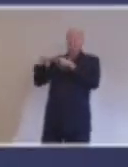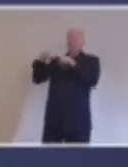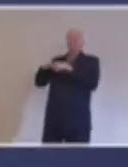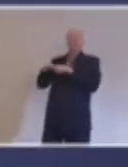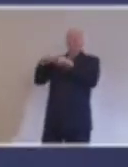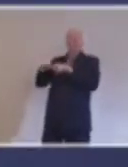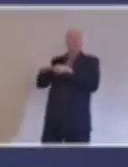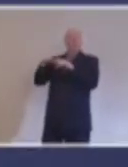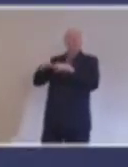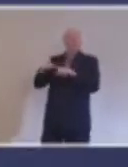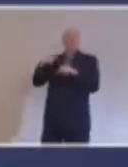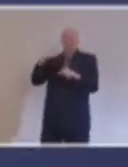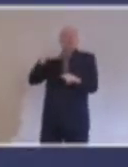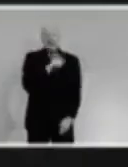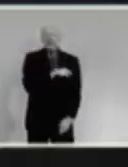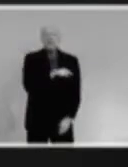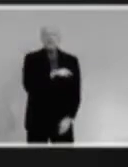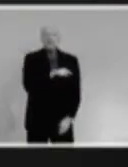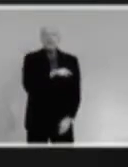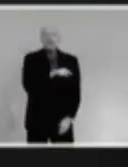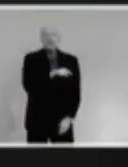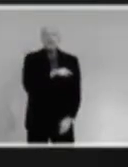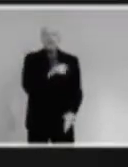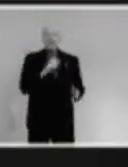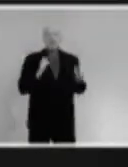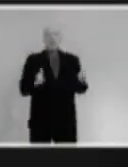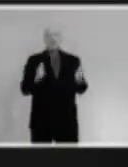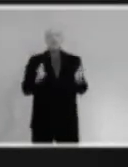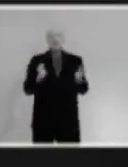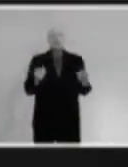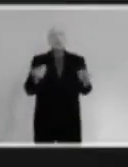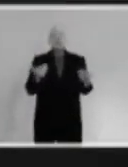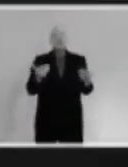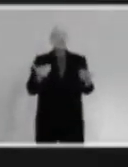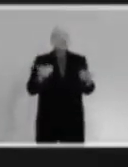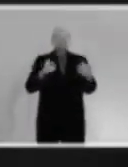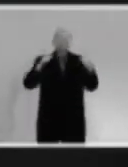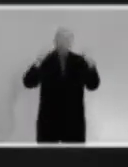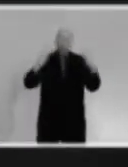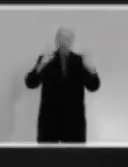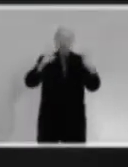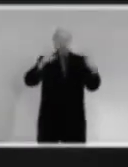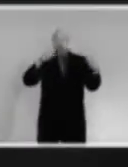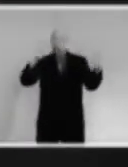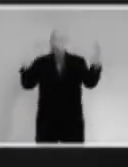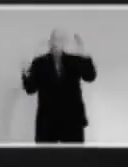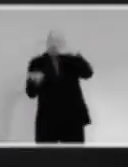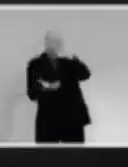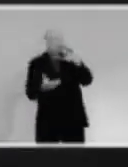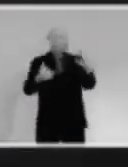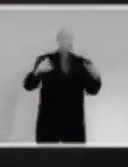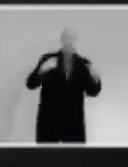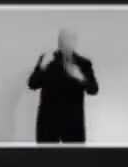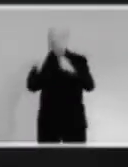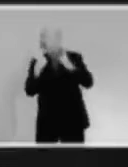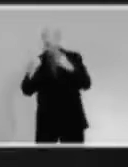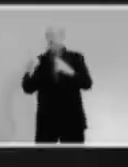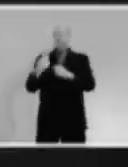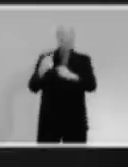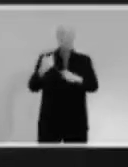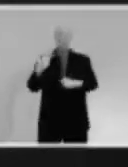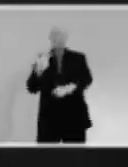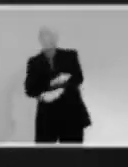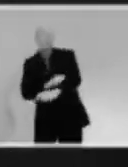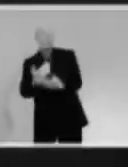the trend rate of growth. We've seen the frantic global scrabble for vaccines, for therapies, and so